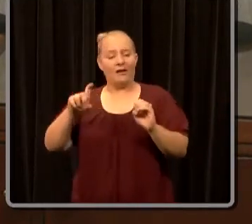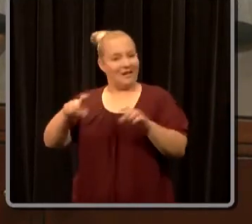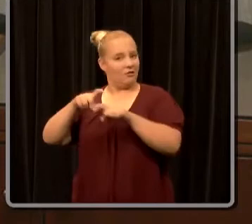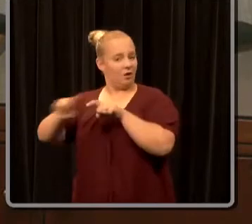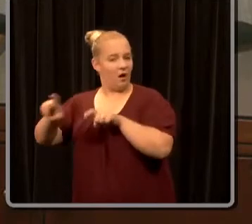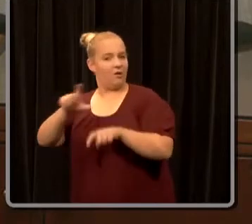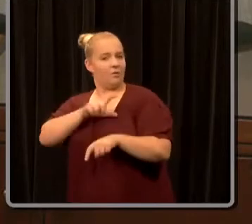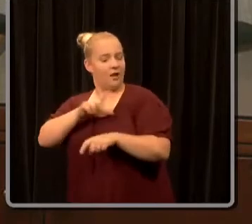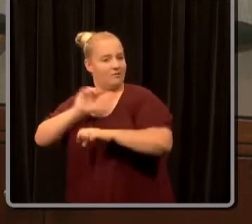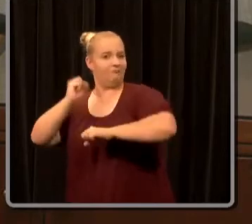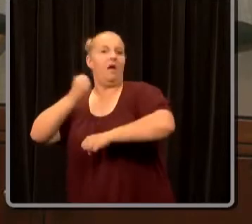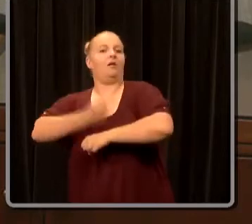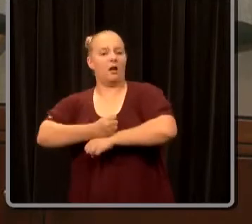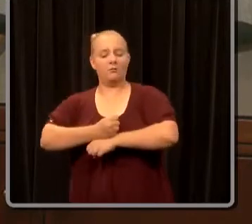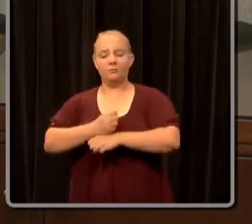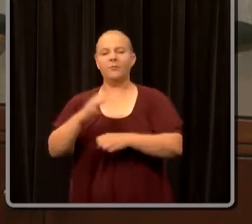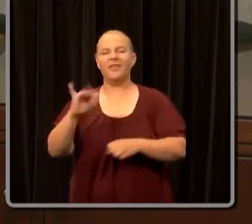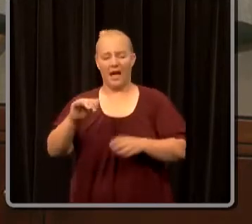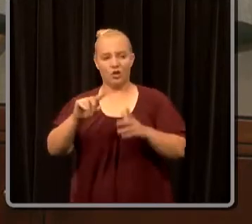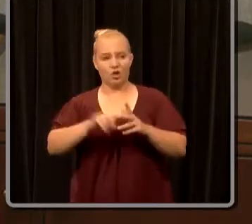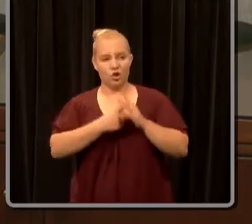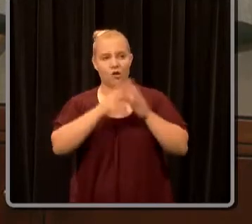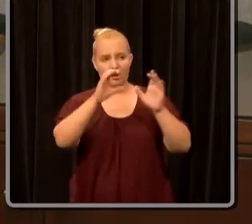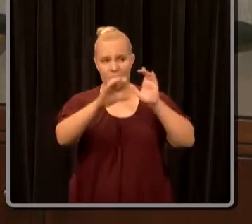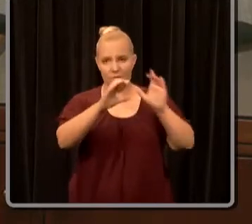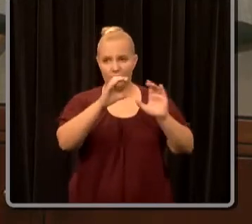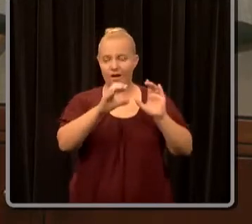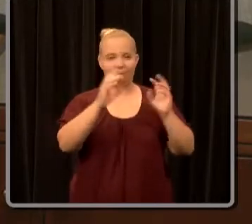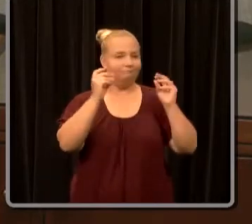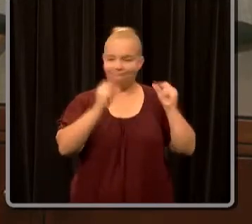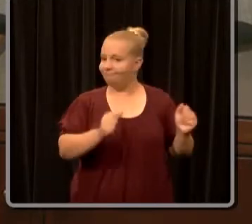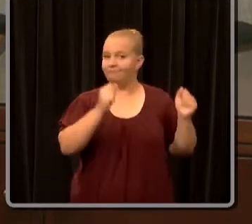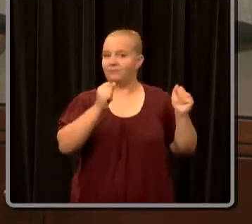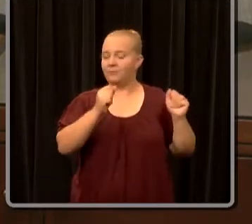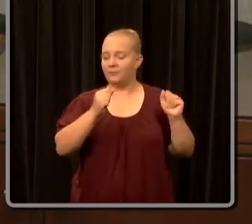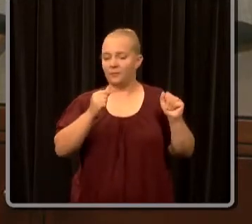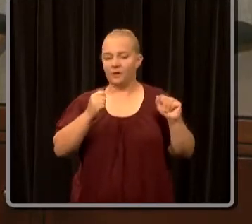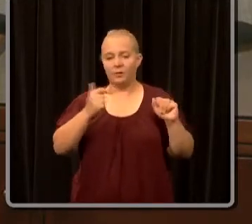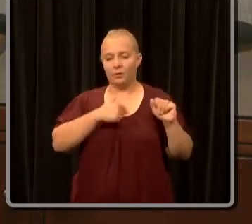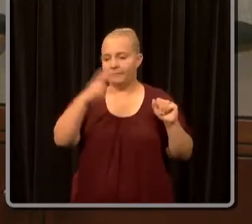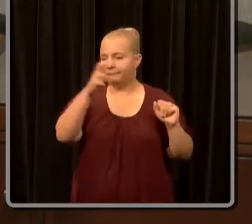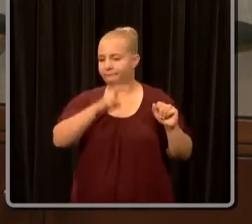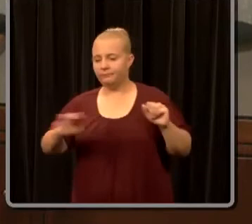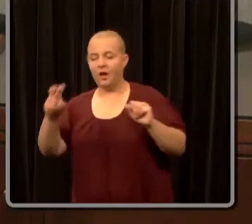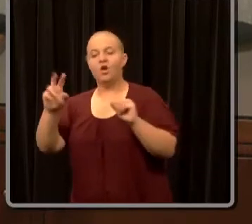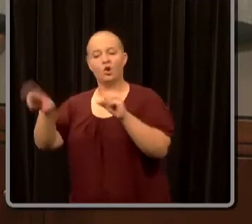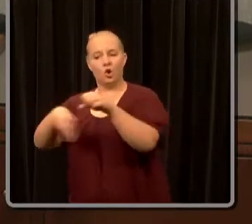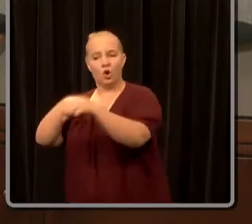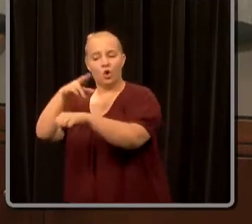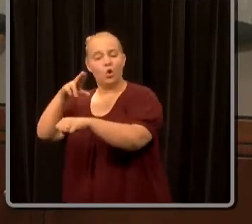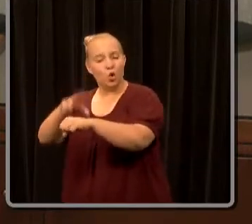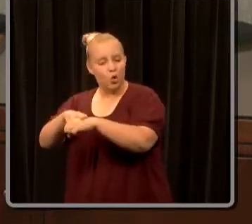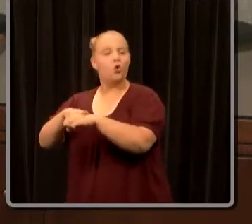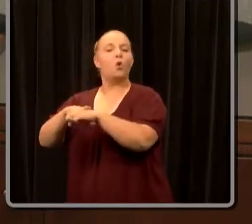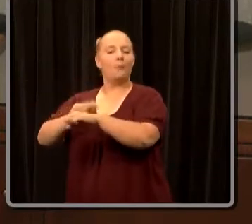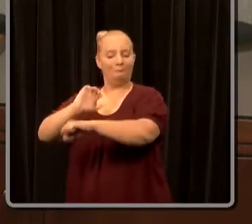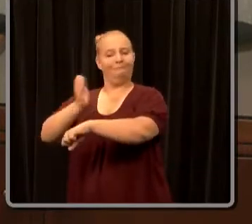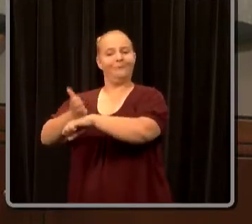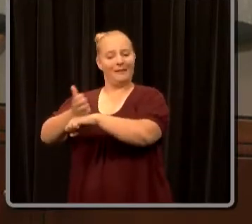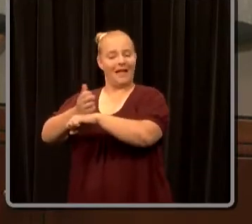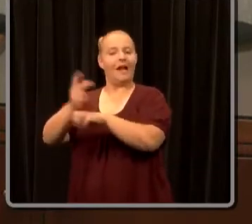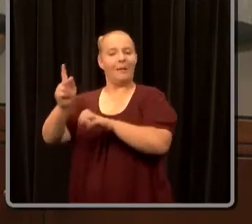well. So it definitely starts that communication piece instantly, and then we just go into our normal protocols at that point in time in terms